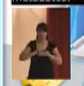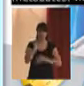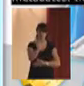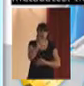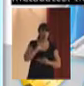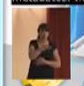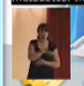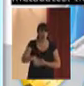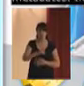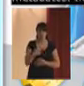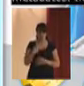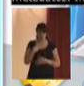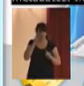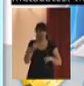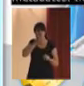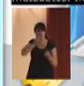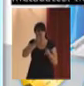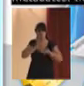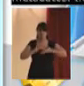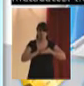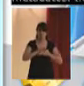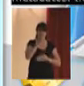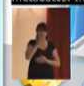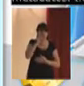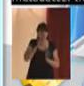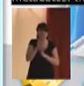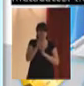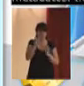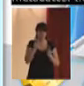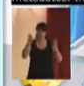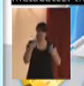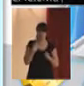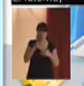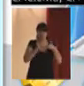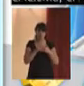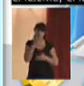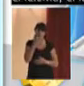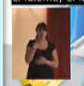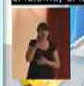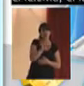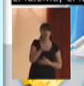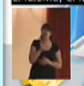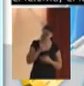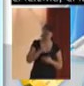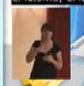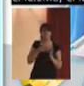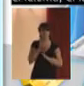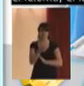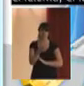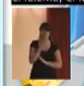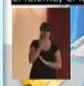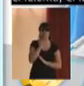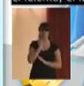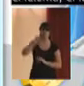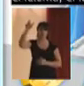the language, the user. There's also information about the nodes. There's the own conventions of the writers where they put an at in order to mention